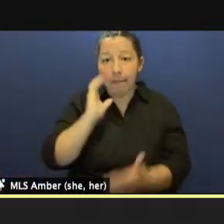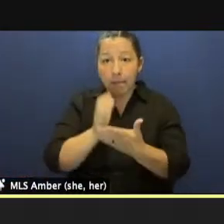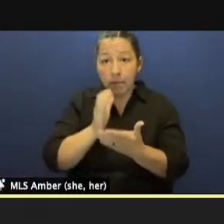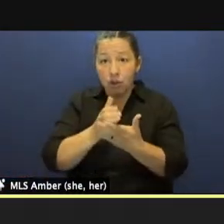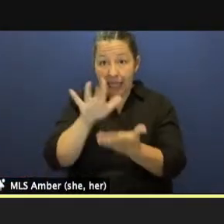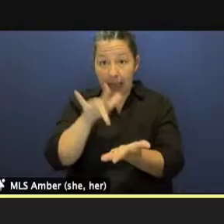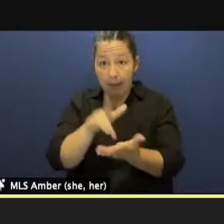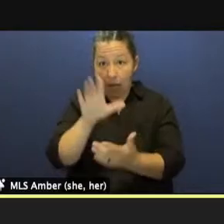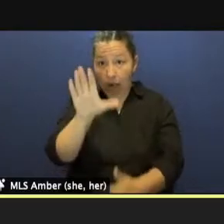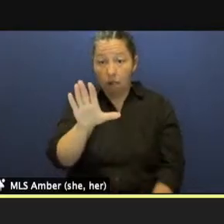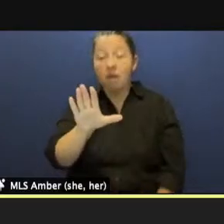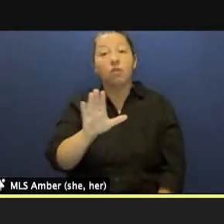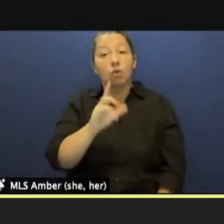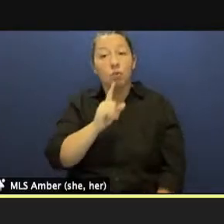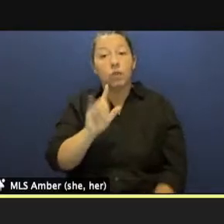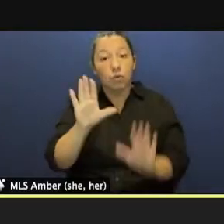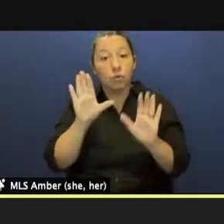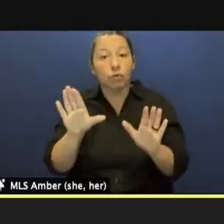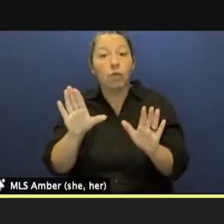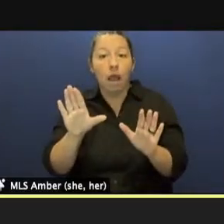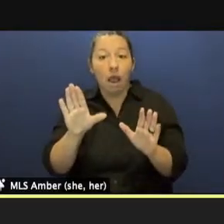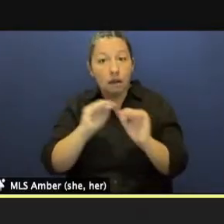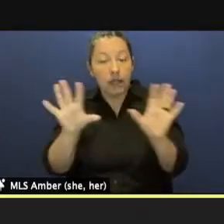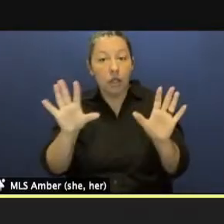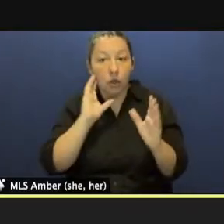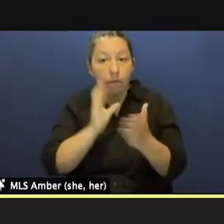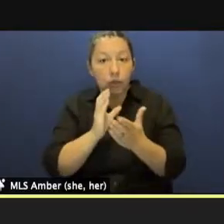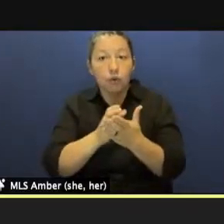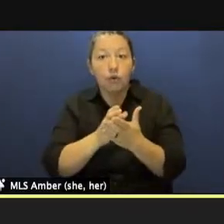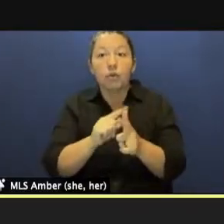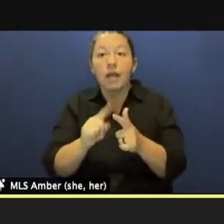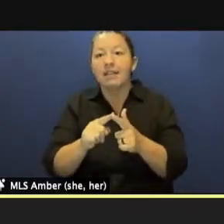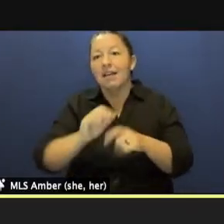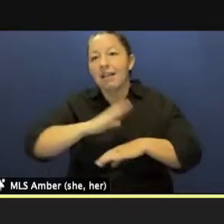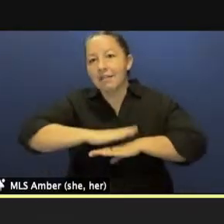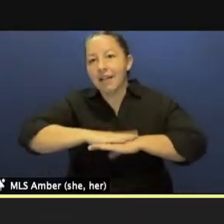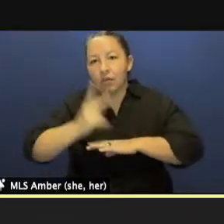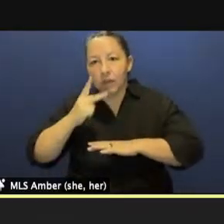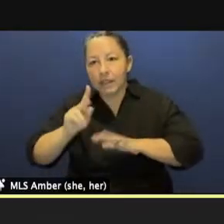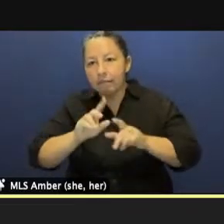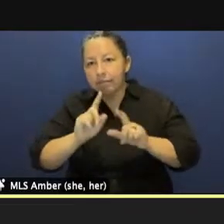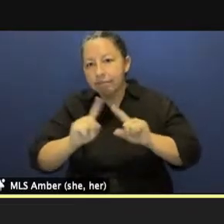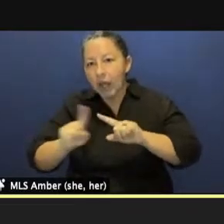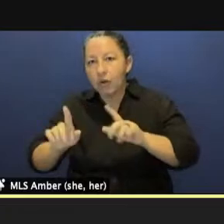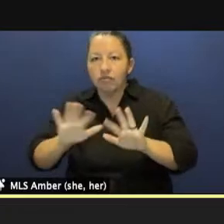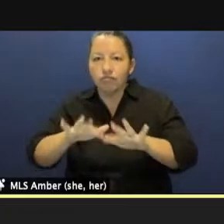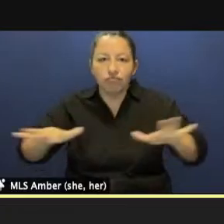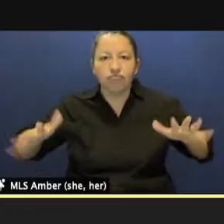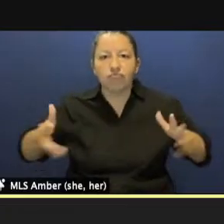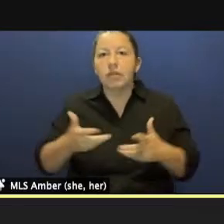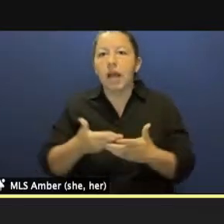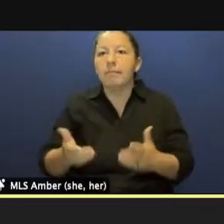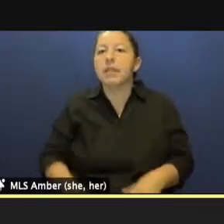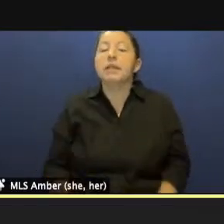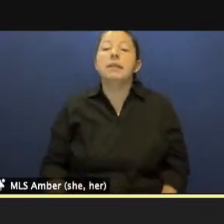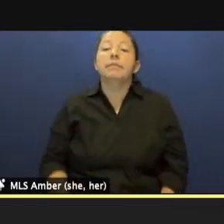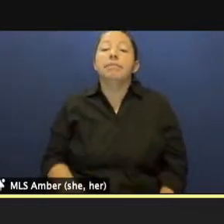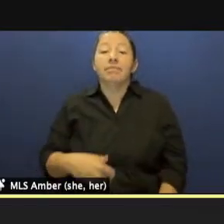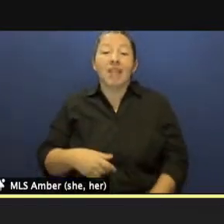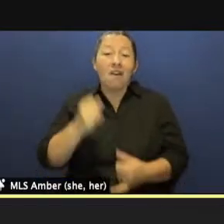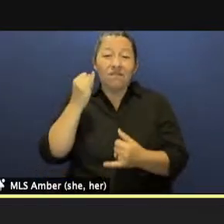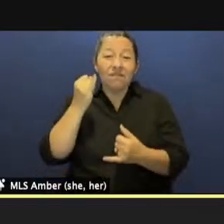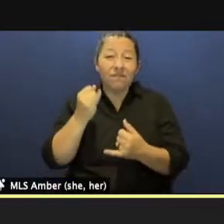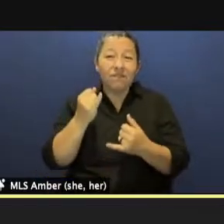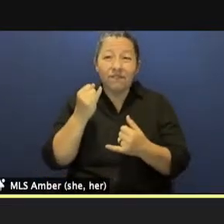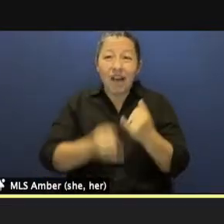got together. And then under the desk, you can see some feet warmers down. Final Viper mission status, we are on